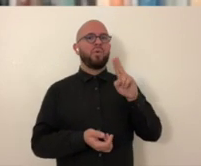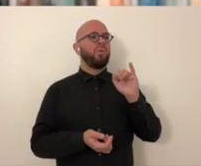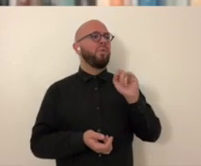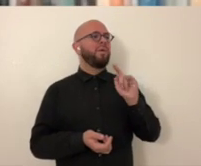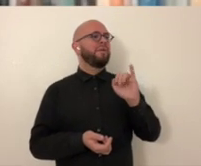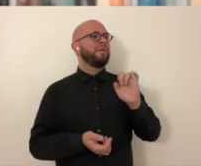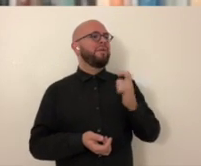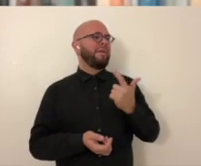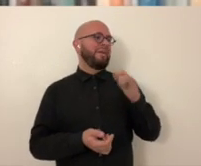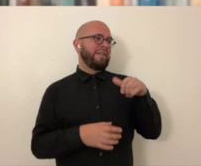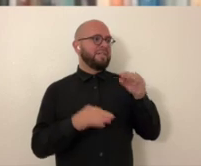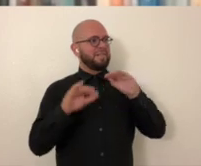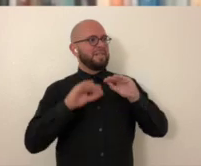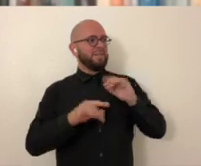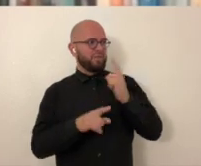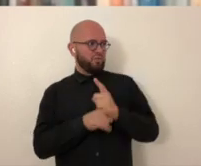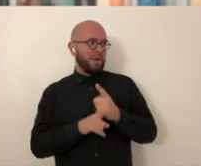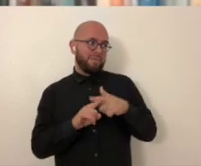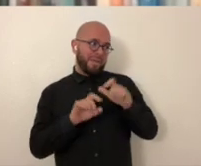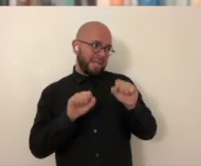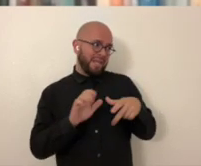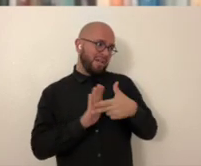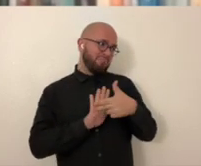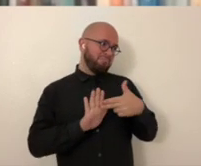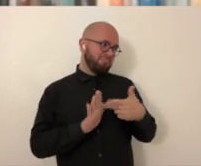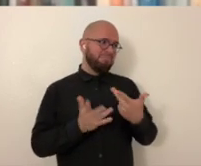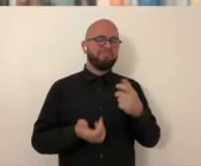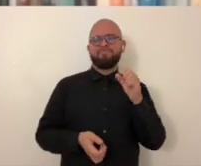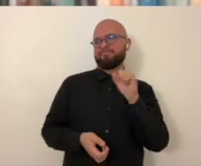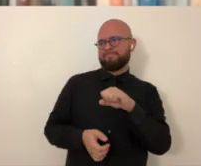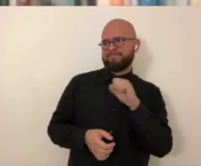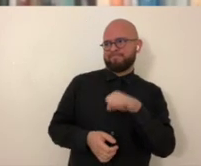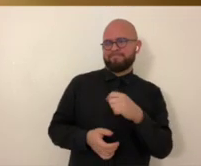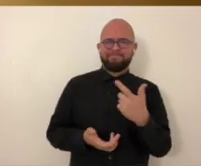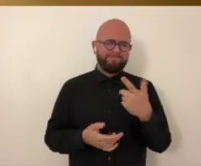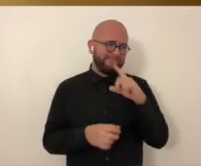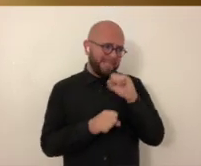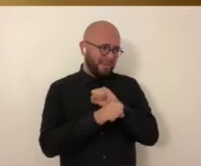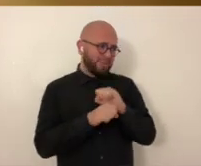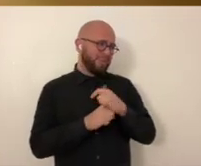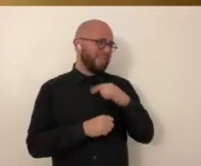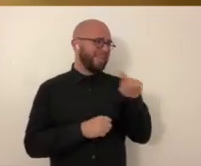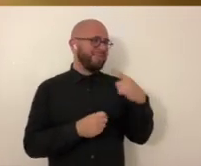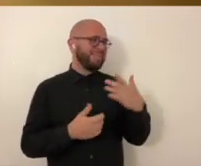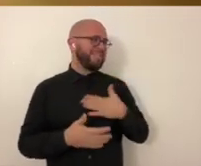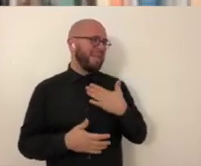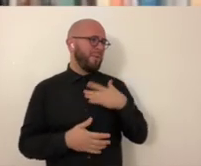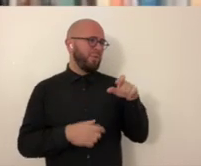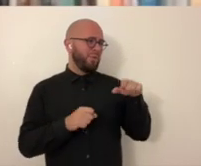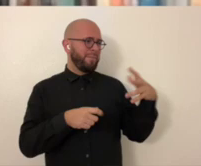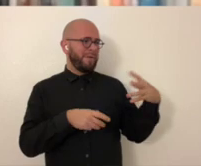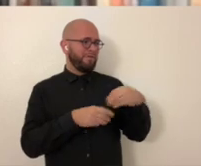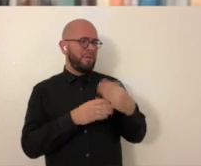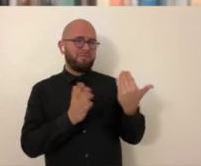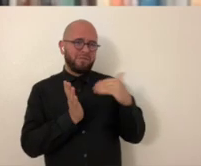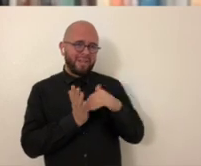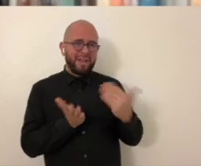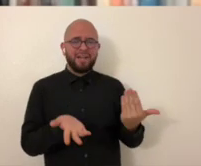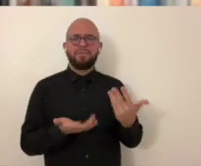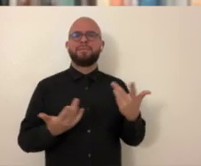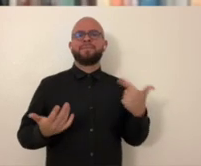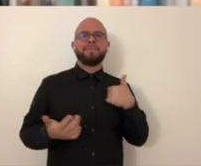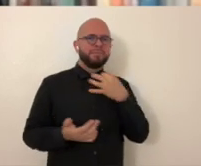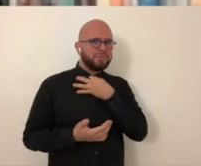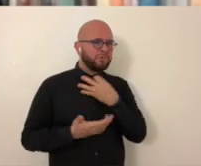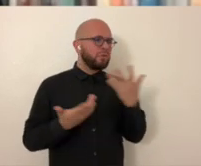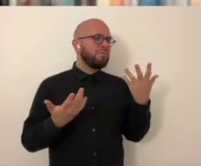don't necessarily think of quilting as assemblage, but it can be. Yeah. Absolutely. I'm just really glad that you could be part